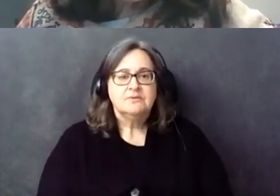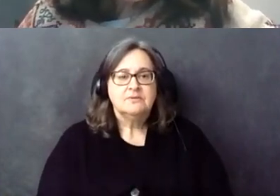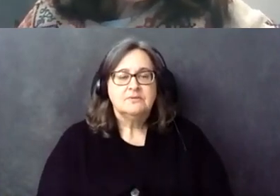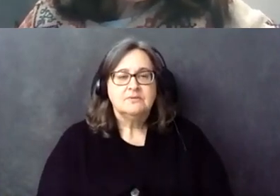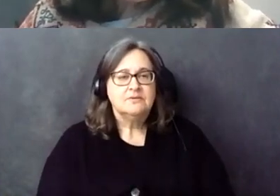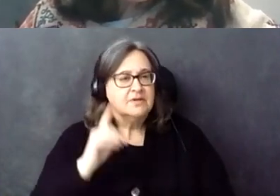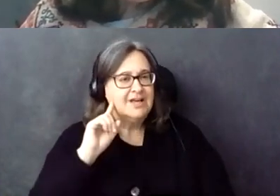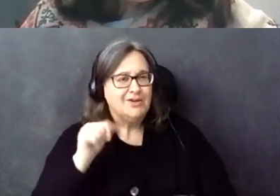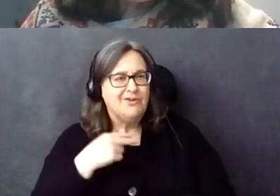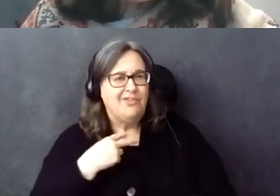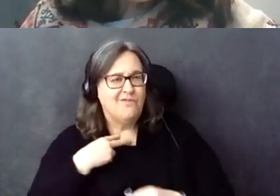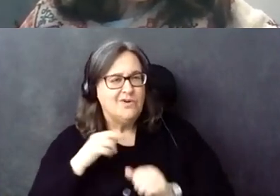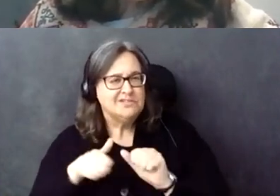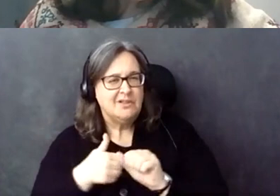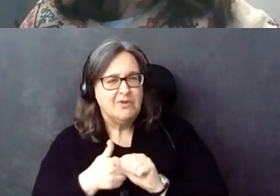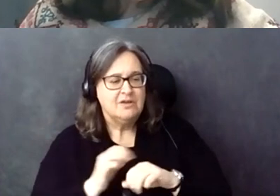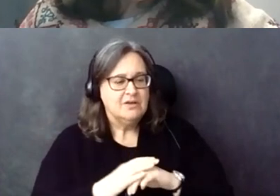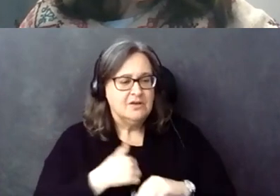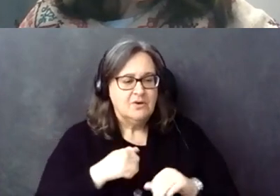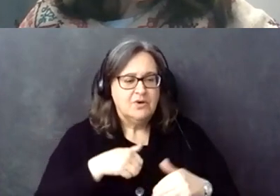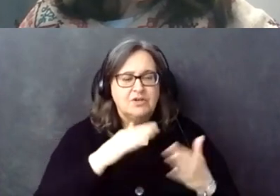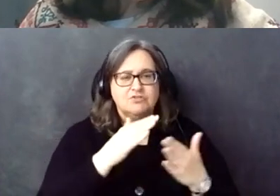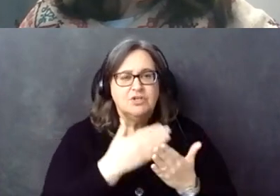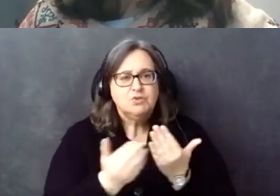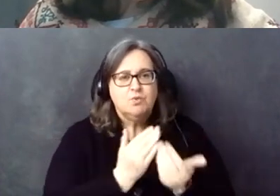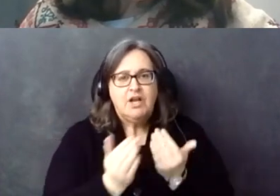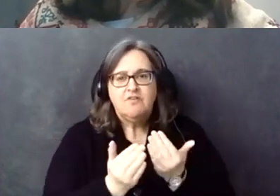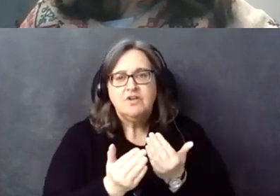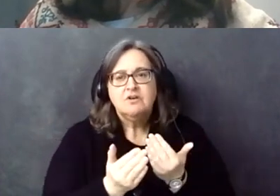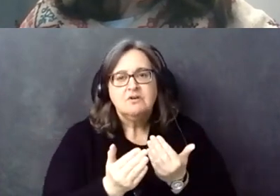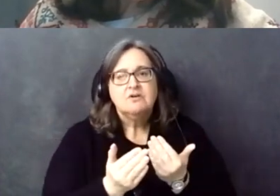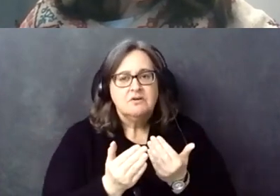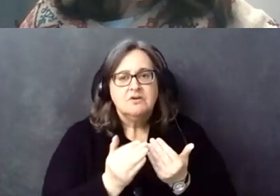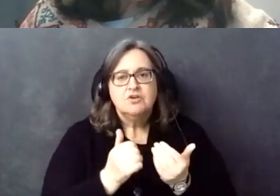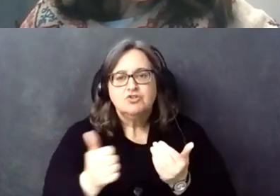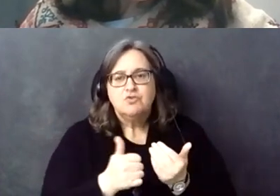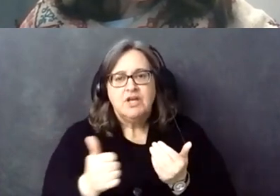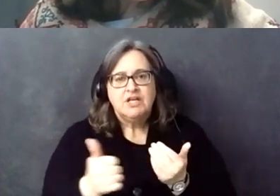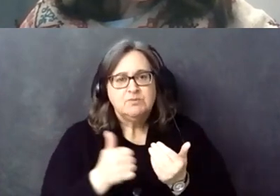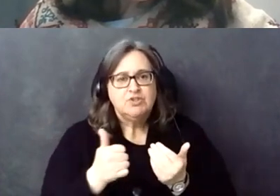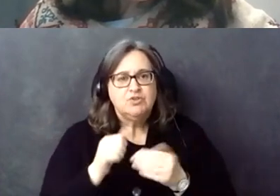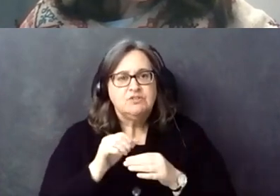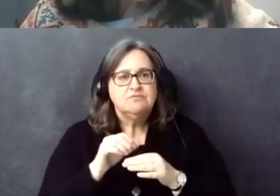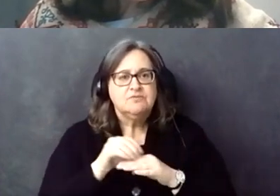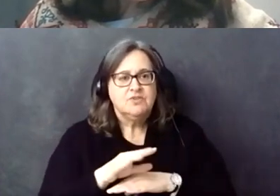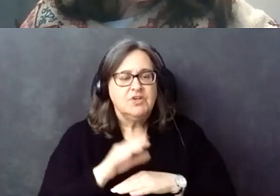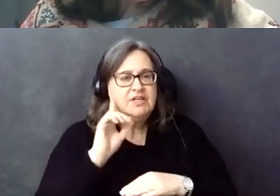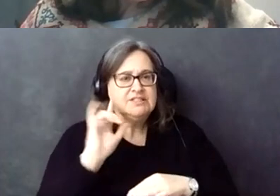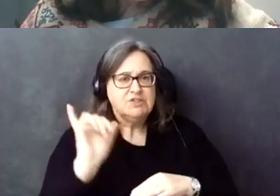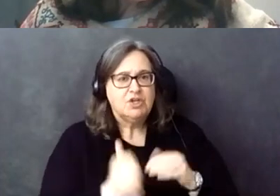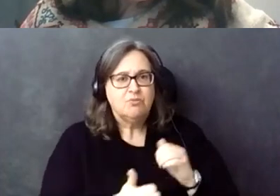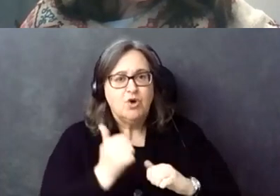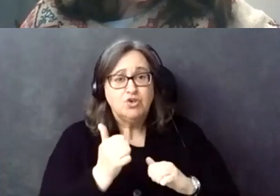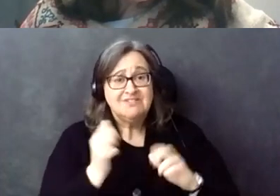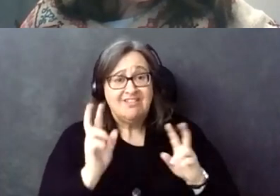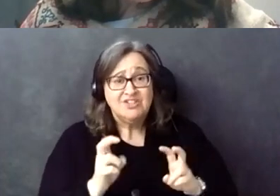and we can work with them to address whatever transportation issues that affect them. It sounds like most of the issues that